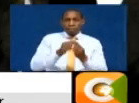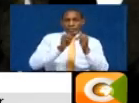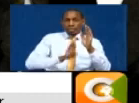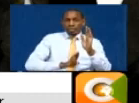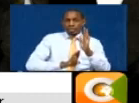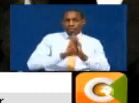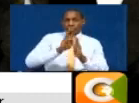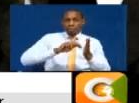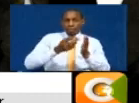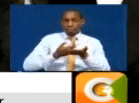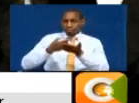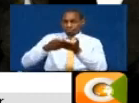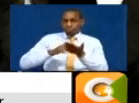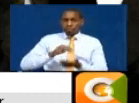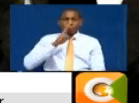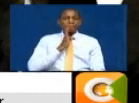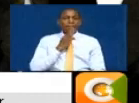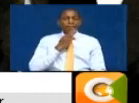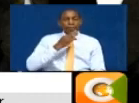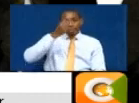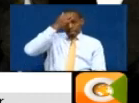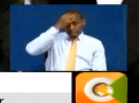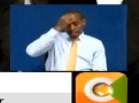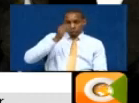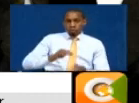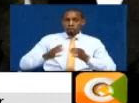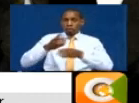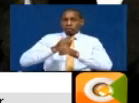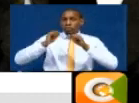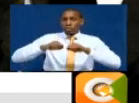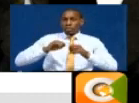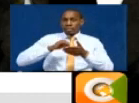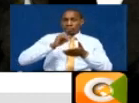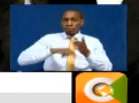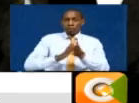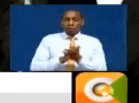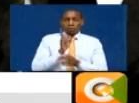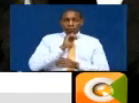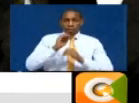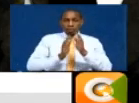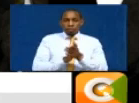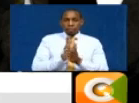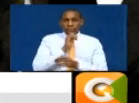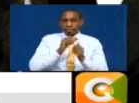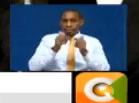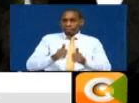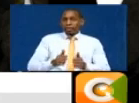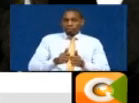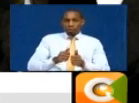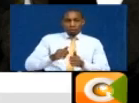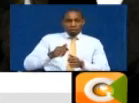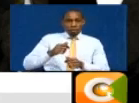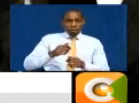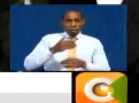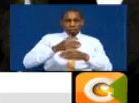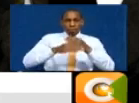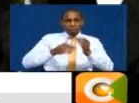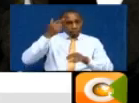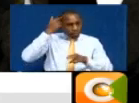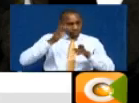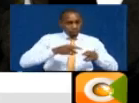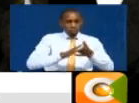development projects negotiated by Mudavadi and Wetangula in the coalition agreement includes completion of all incomplete or stalled bitumen roads,